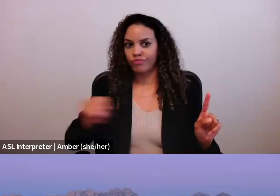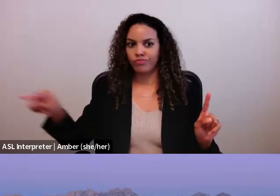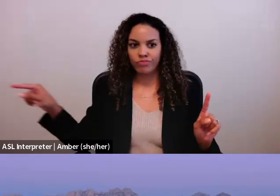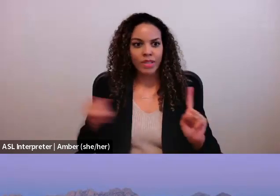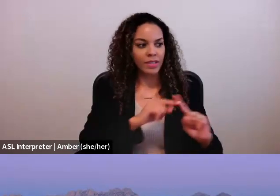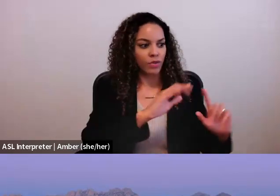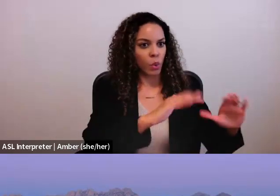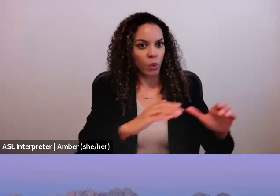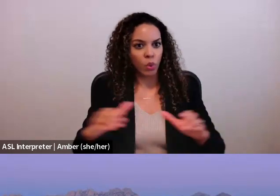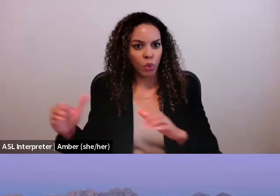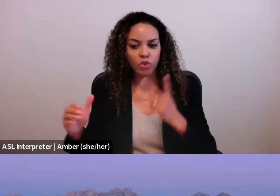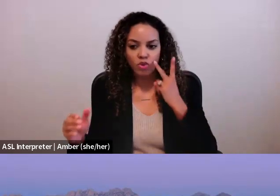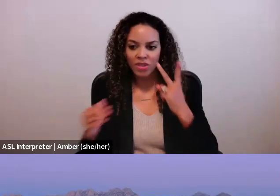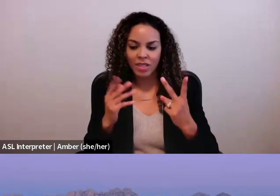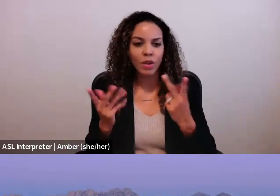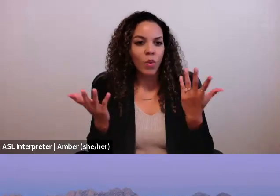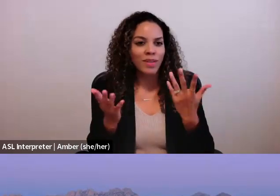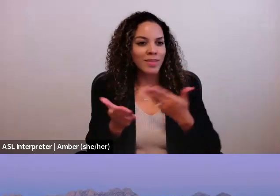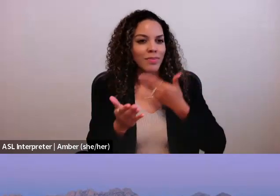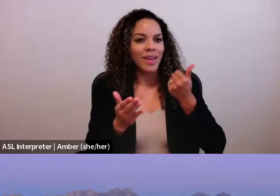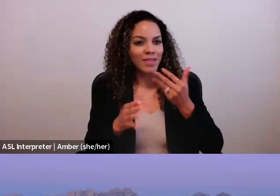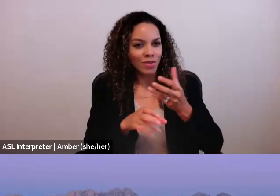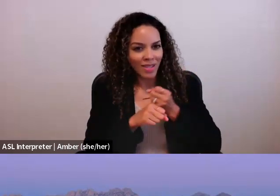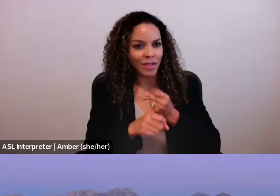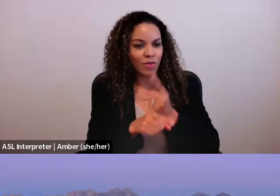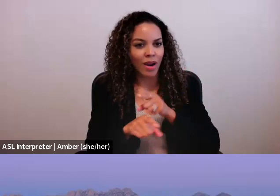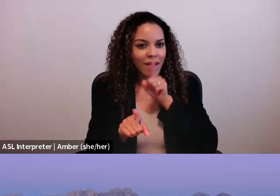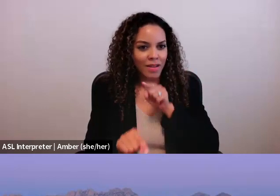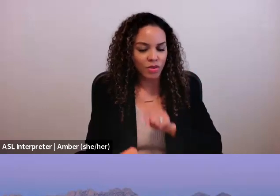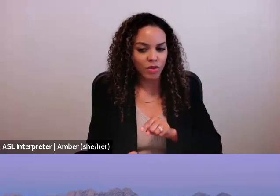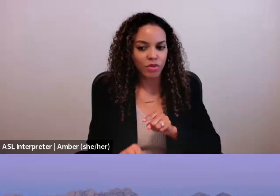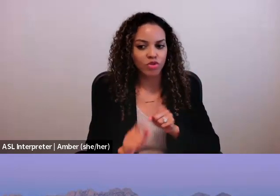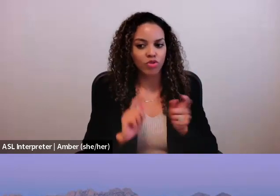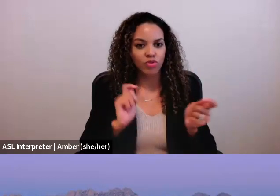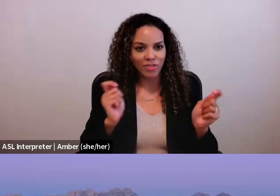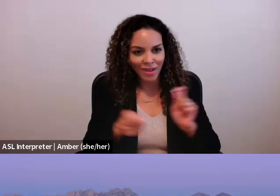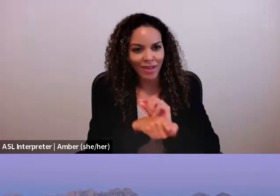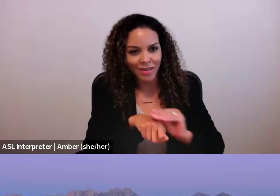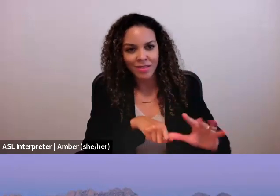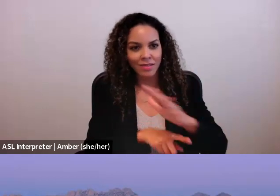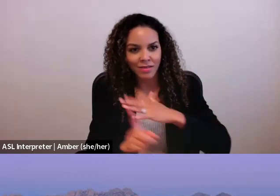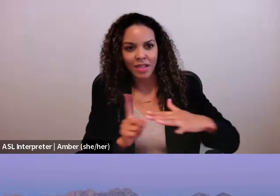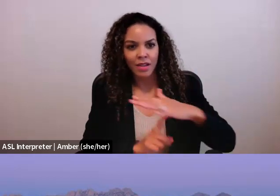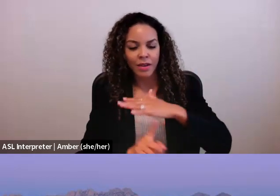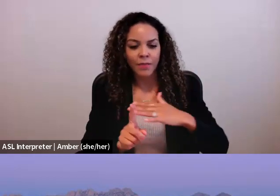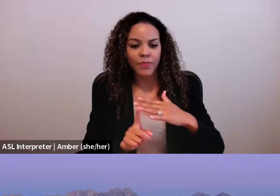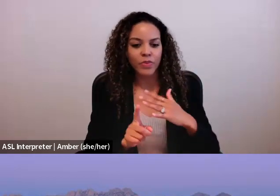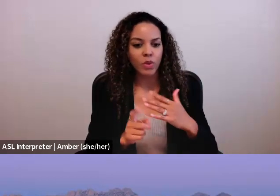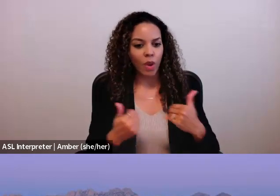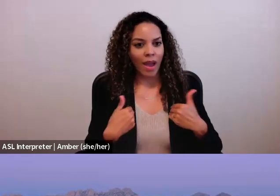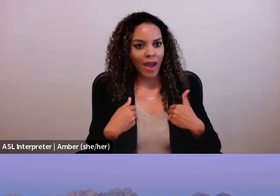done in order to get the answers necessary to try to change the overall atmosphere of facilitating a sense of